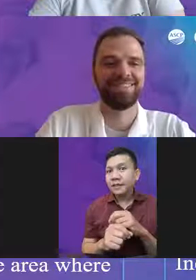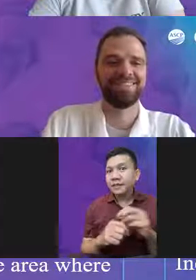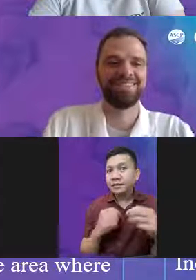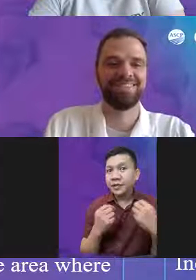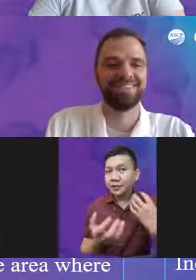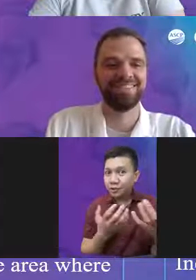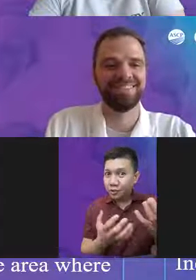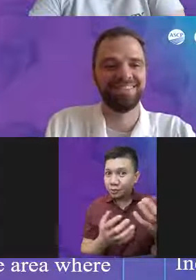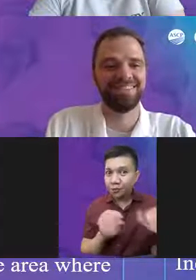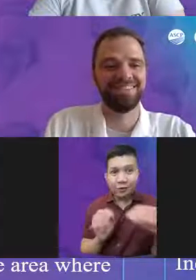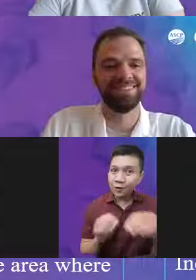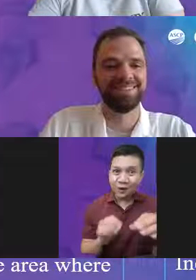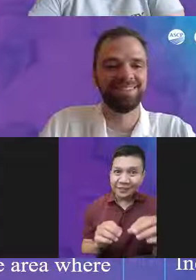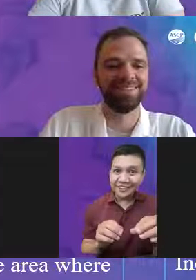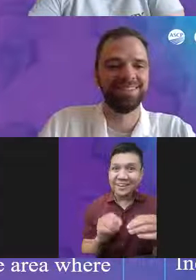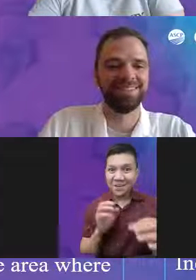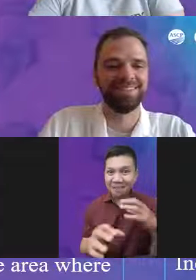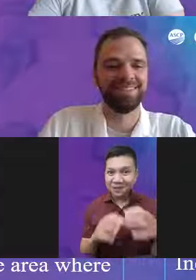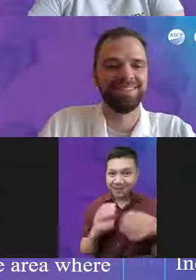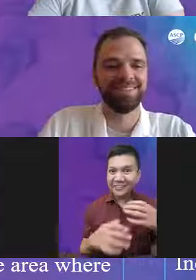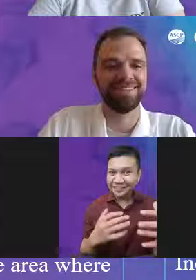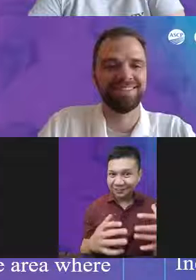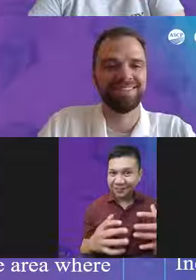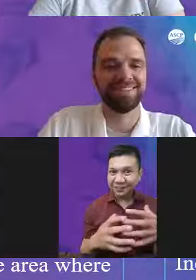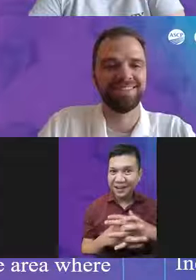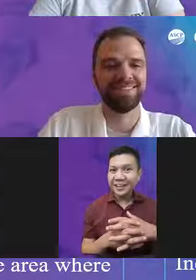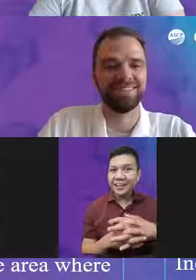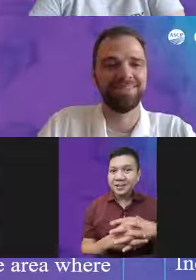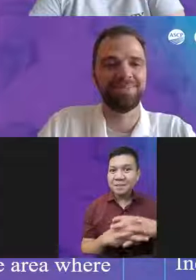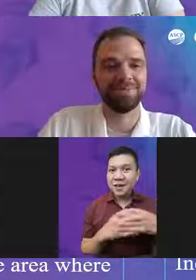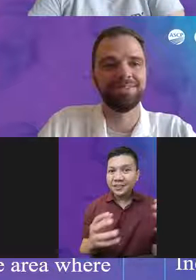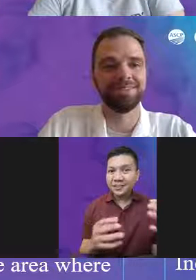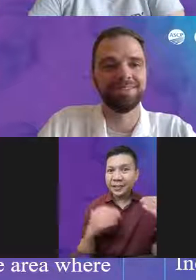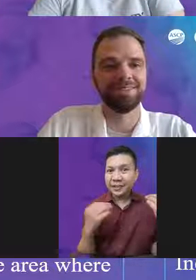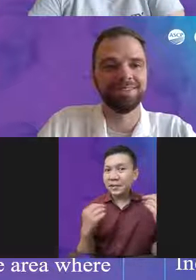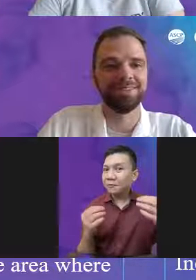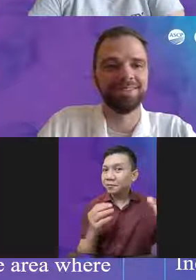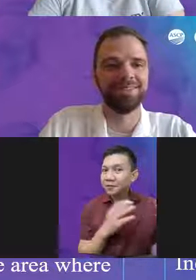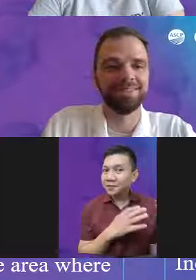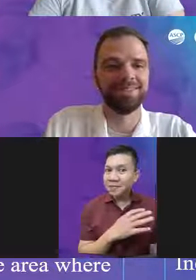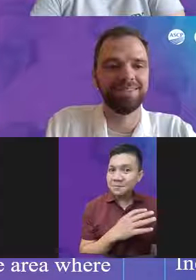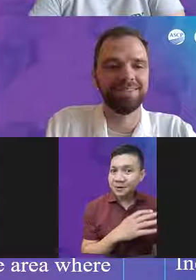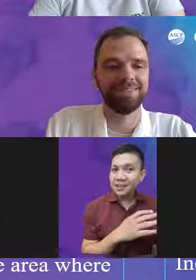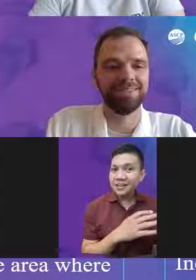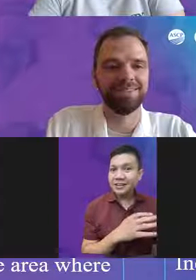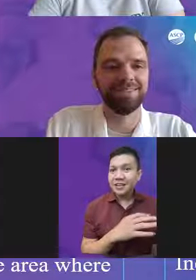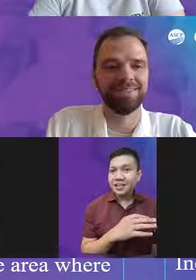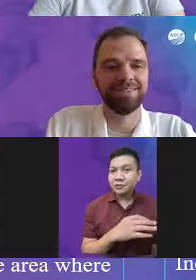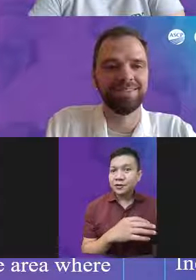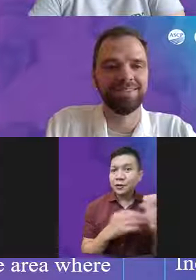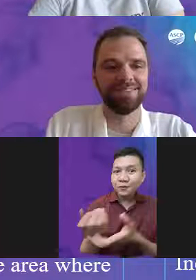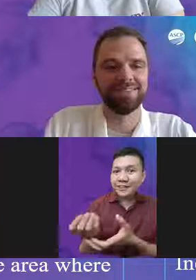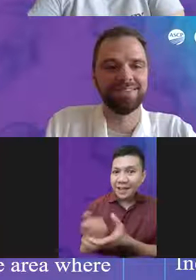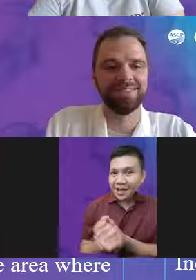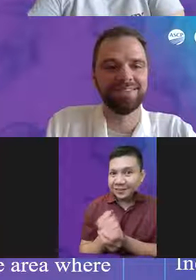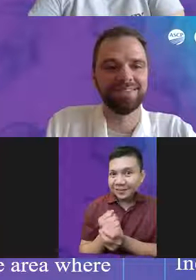that because you know, you don't call it. You have to make sense of it, right? But imagine like what we have said earlier, we